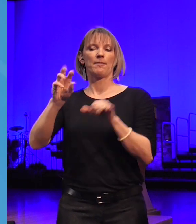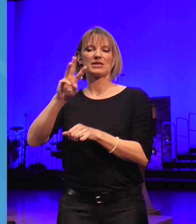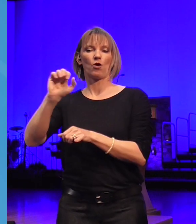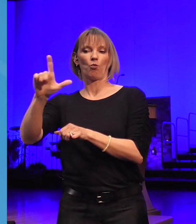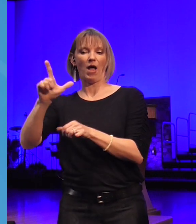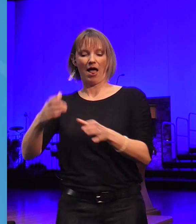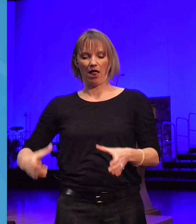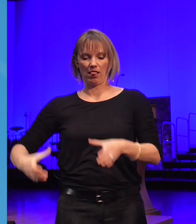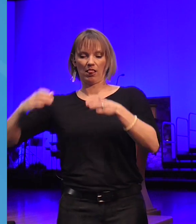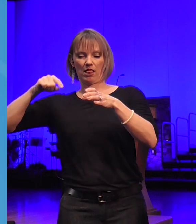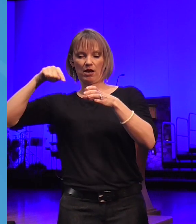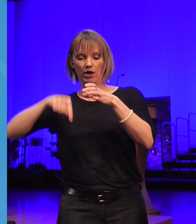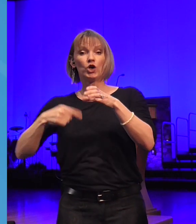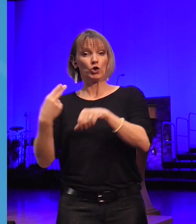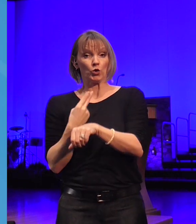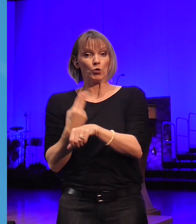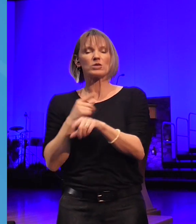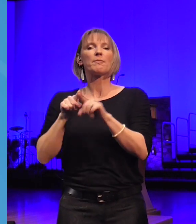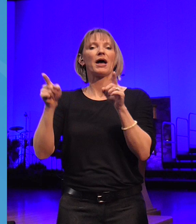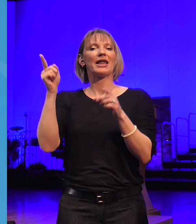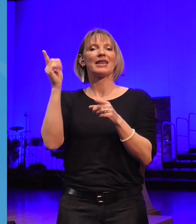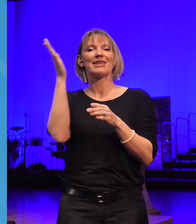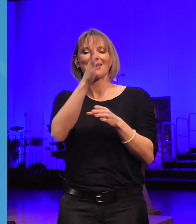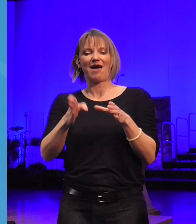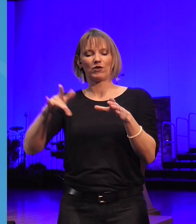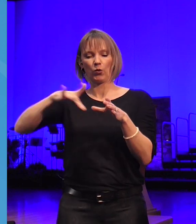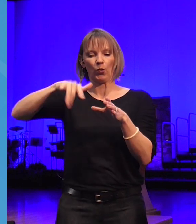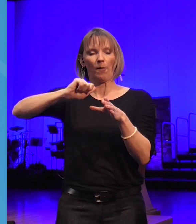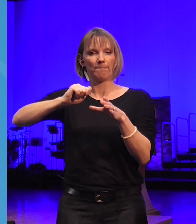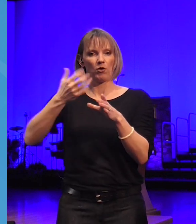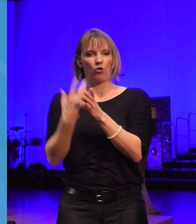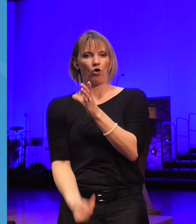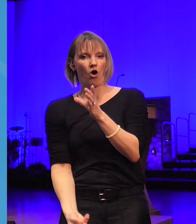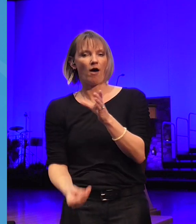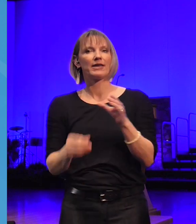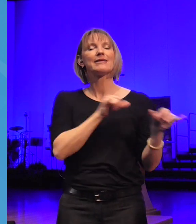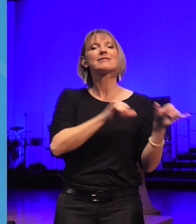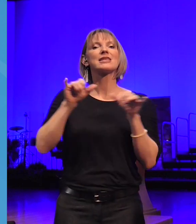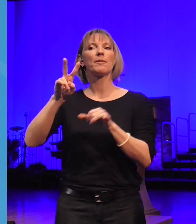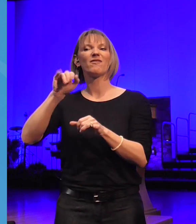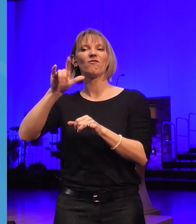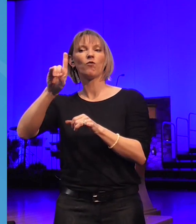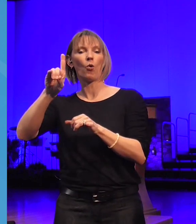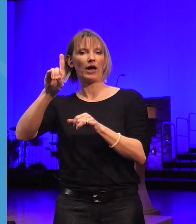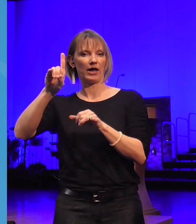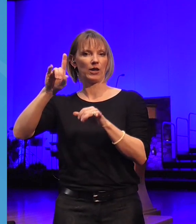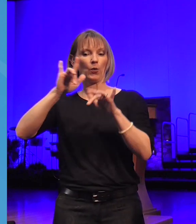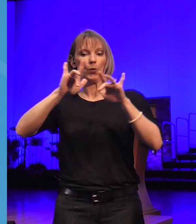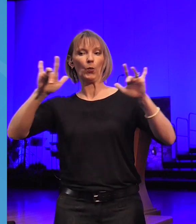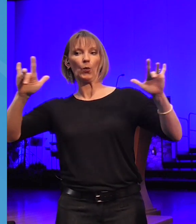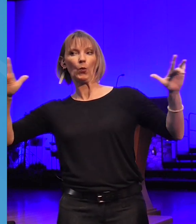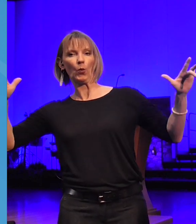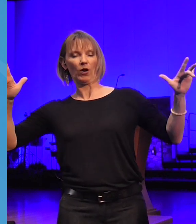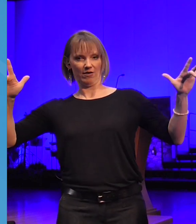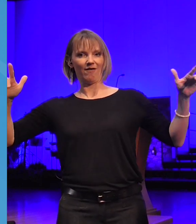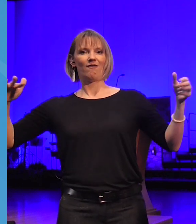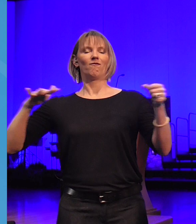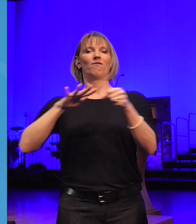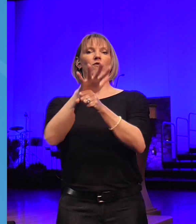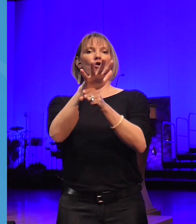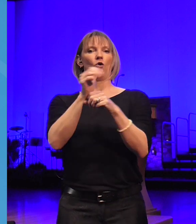used but never used up. It is like the eternal void, filled with